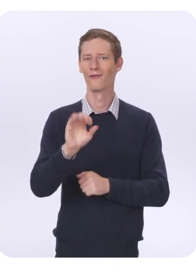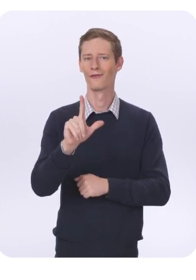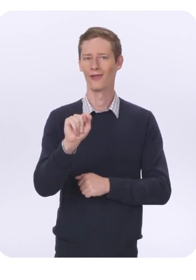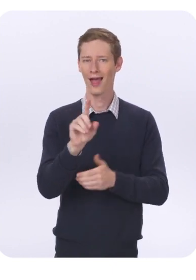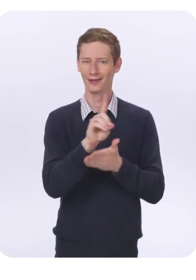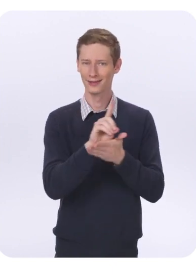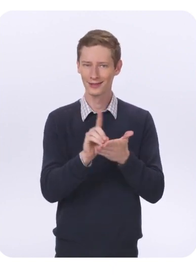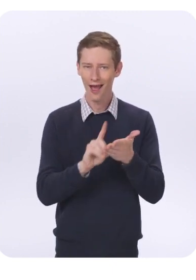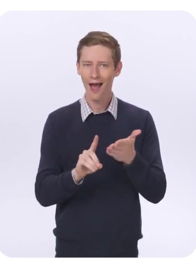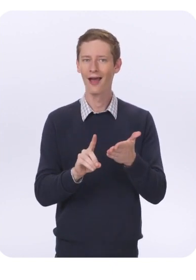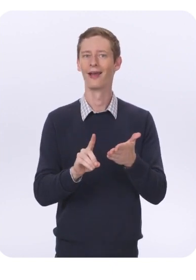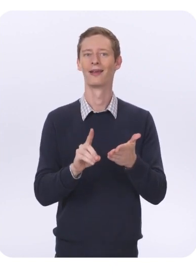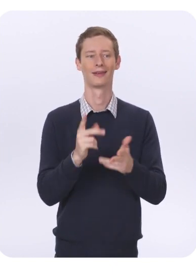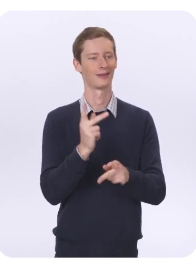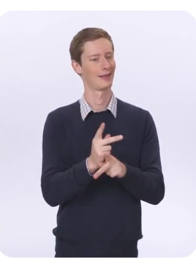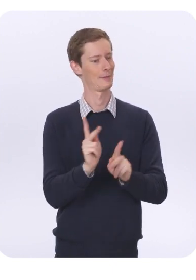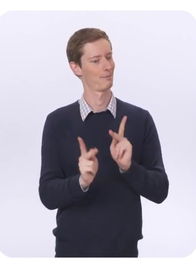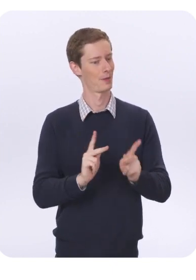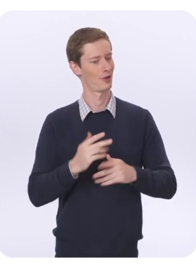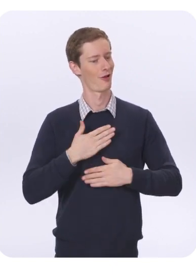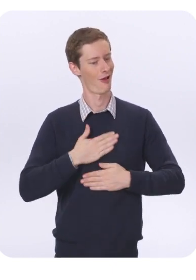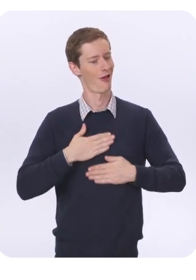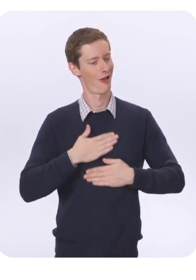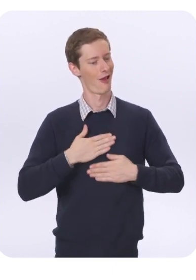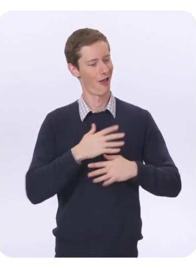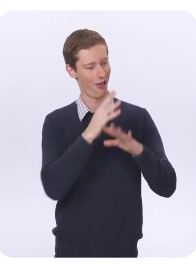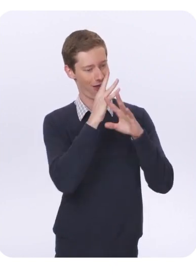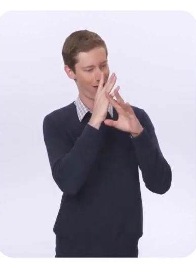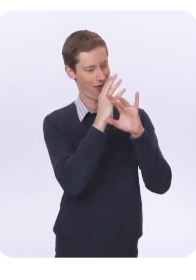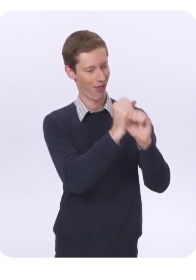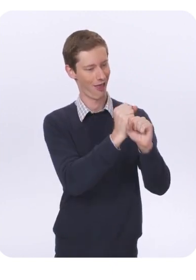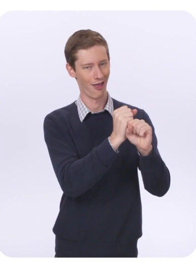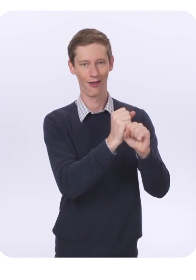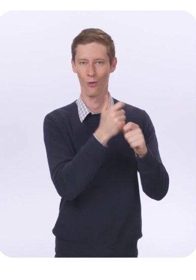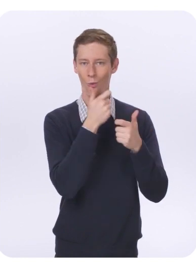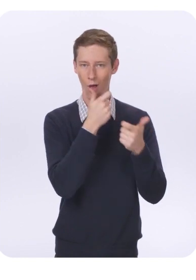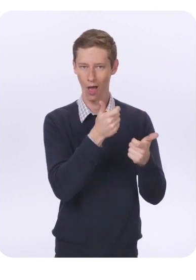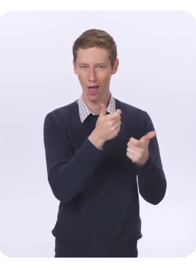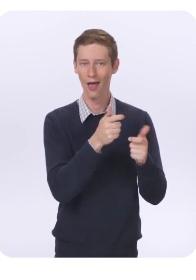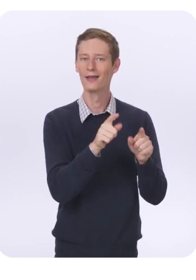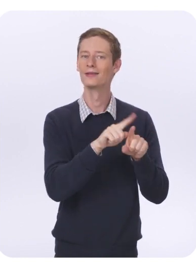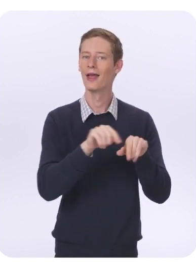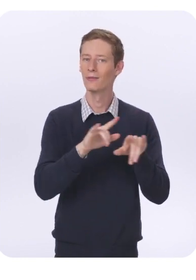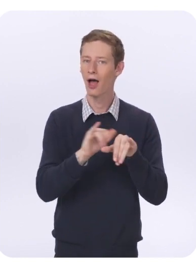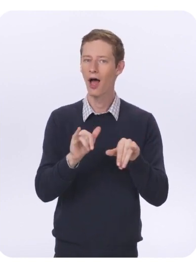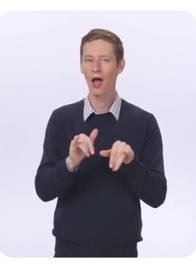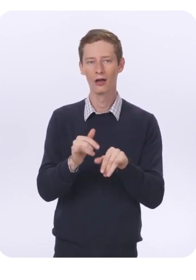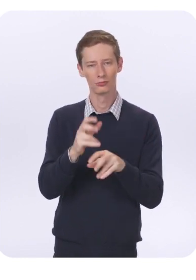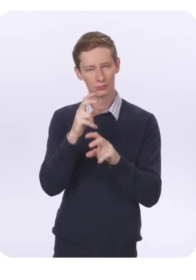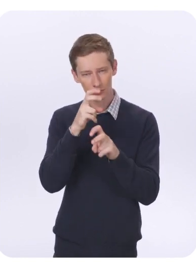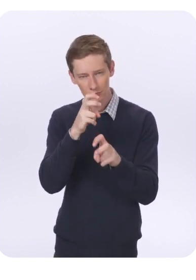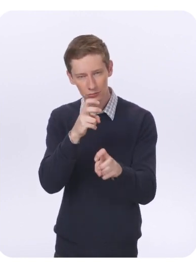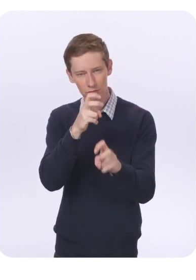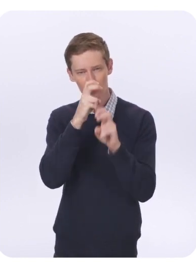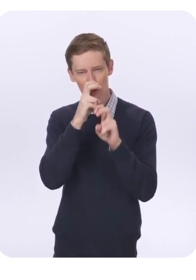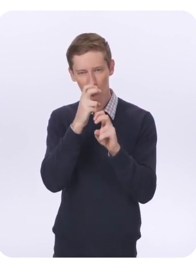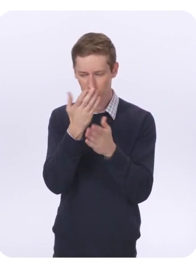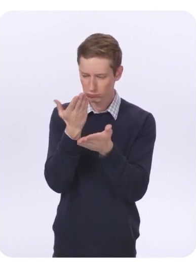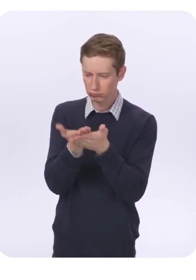keeps people entertained, while at the same time applying a highly rigorous standard of research and factual